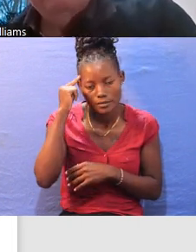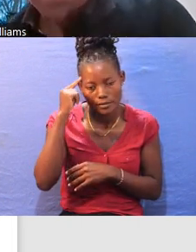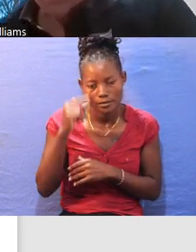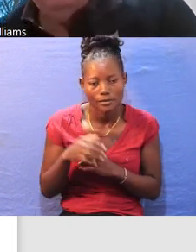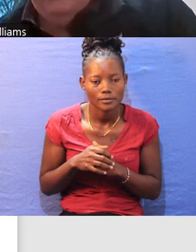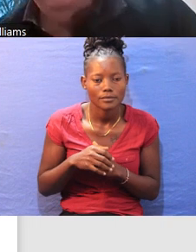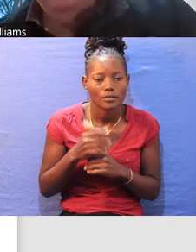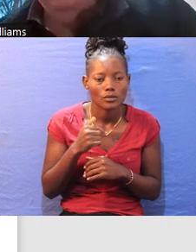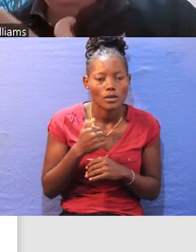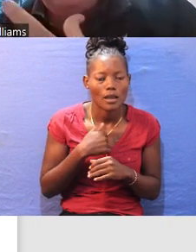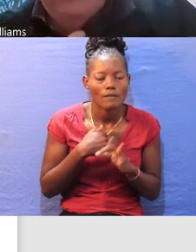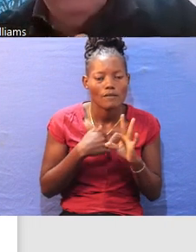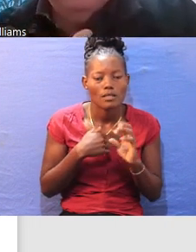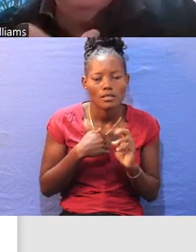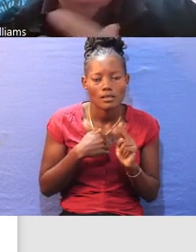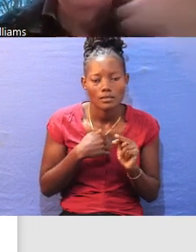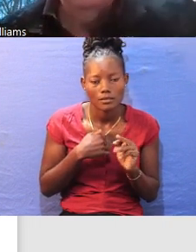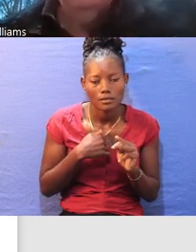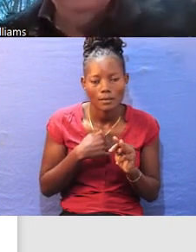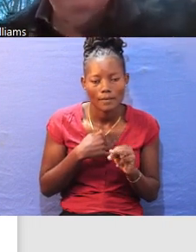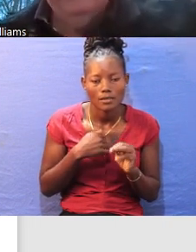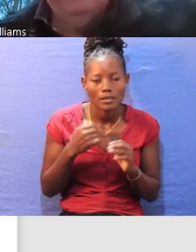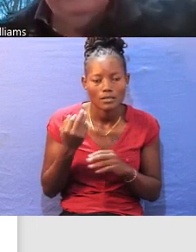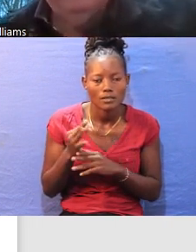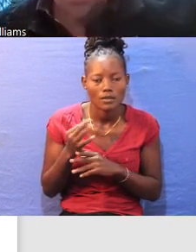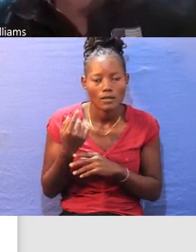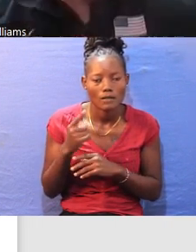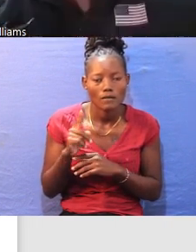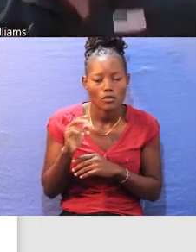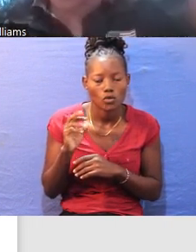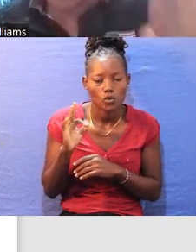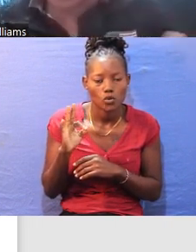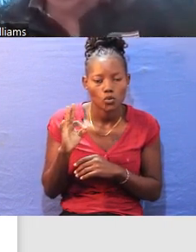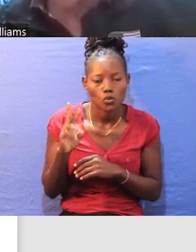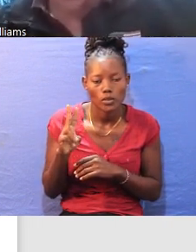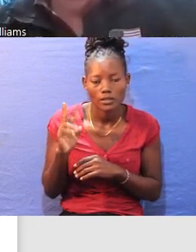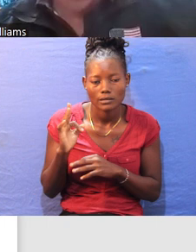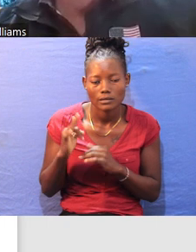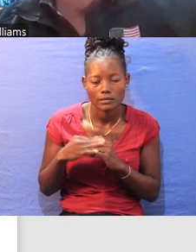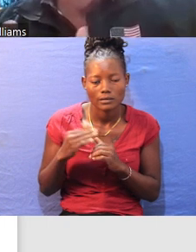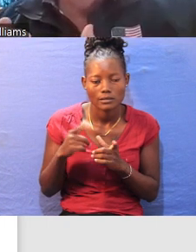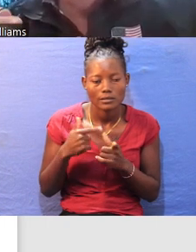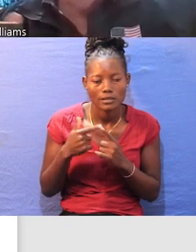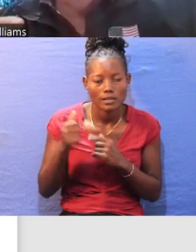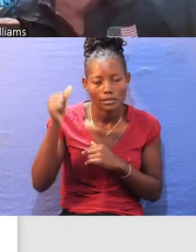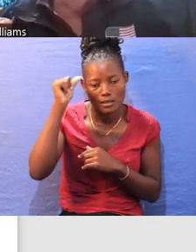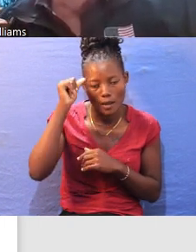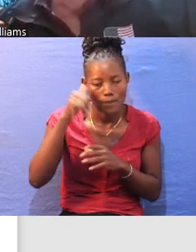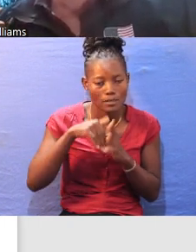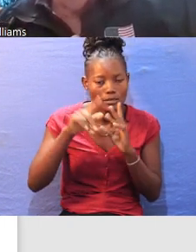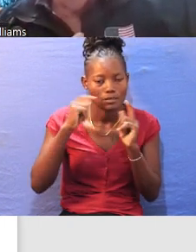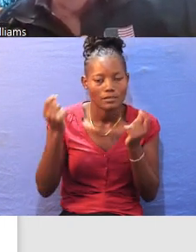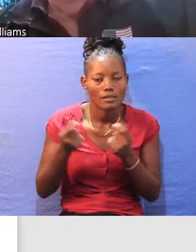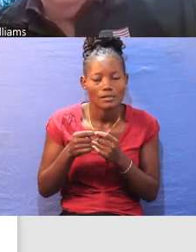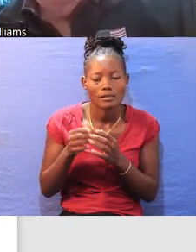fly potentiates the ability, even in a 10. I think